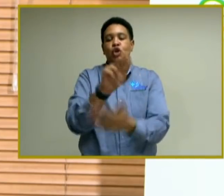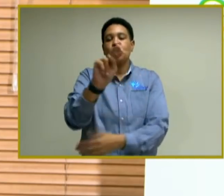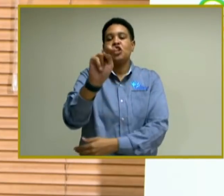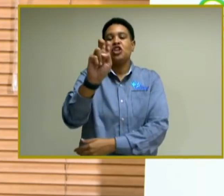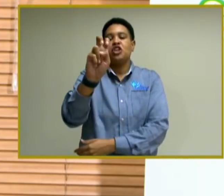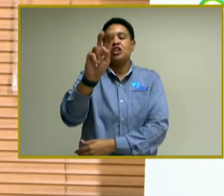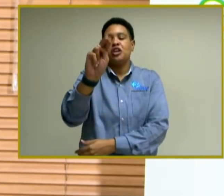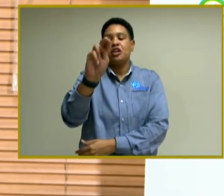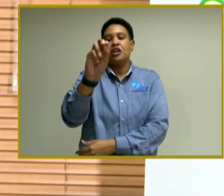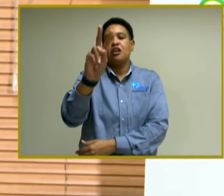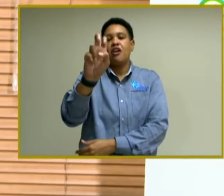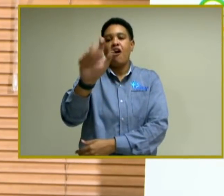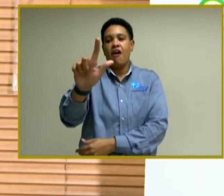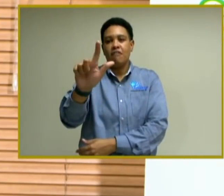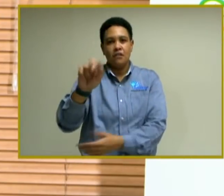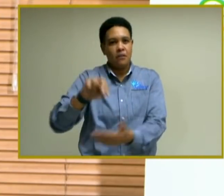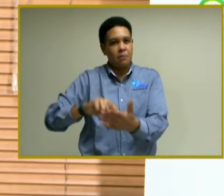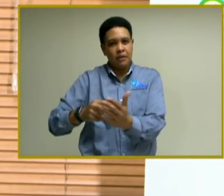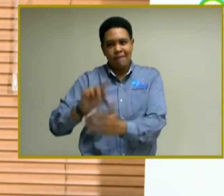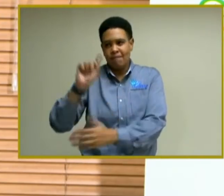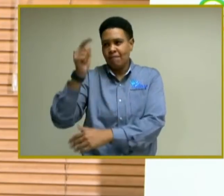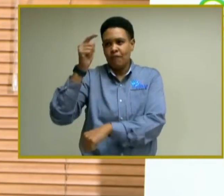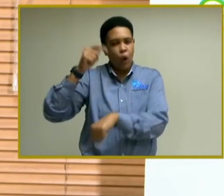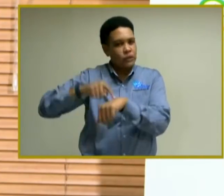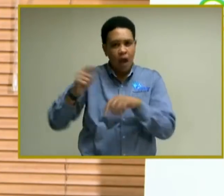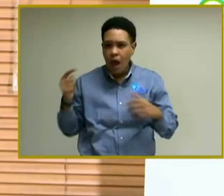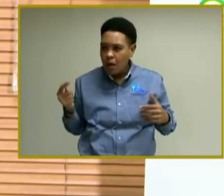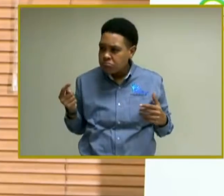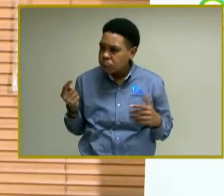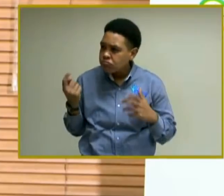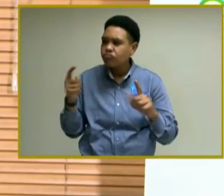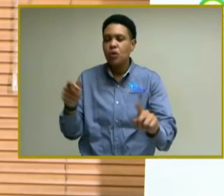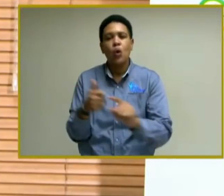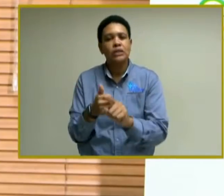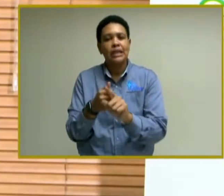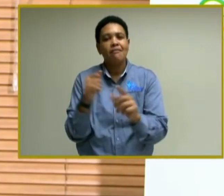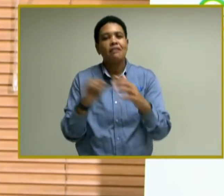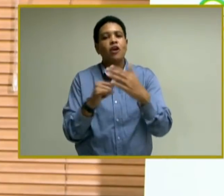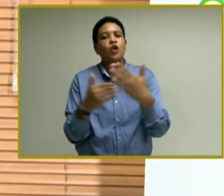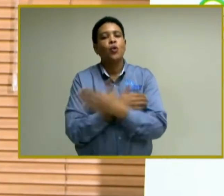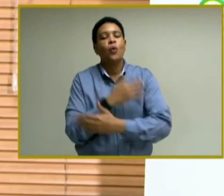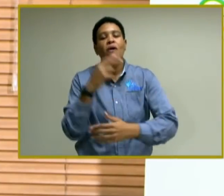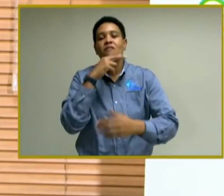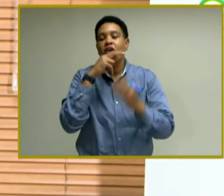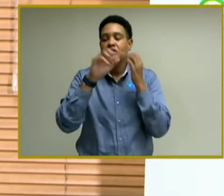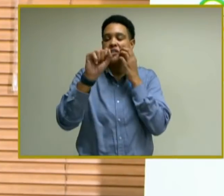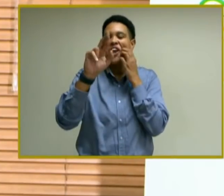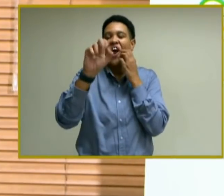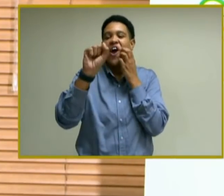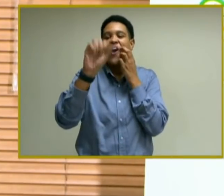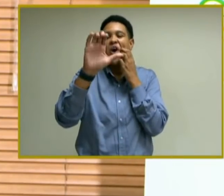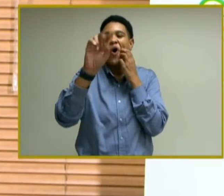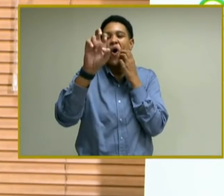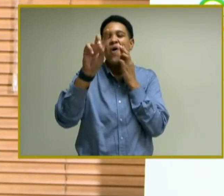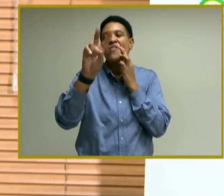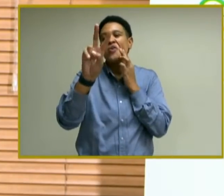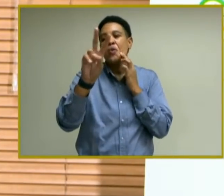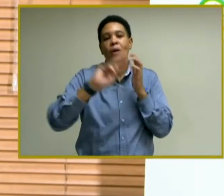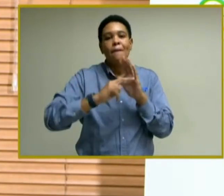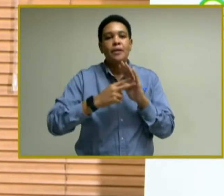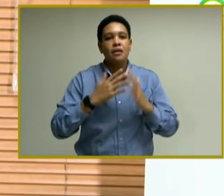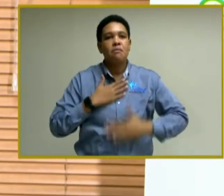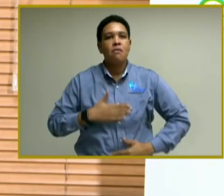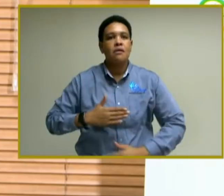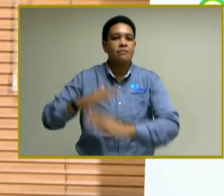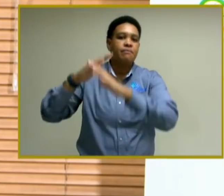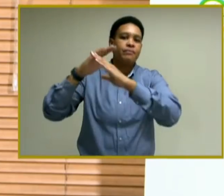that results from being infected with a new virus, SARS-CoV-2. It means that we have no immunity and